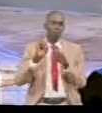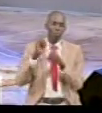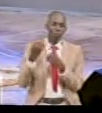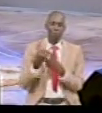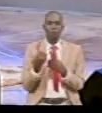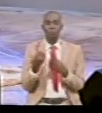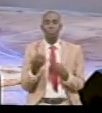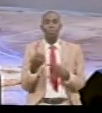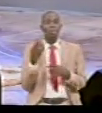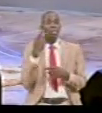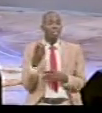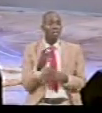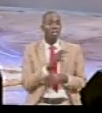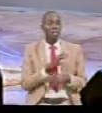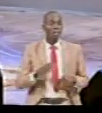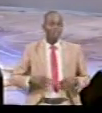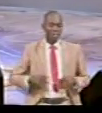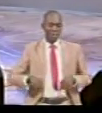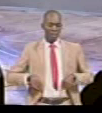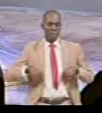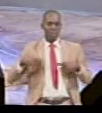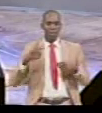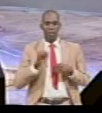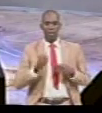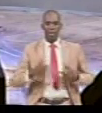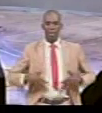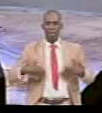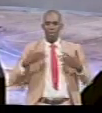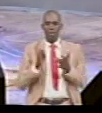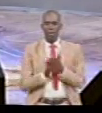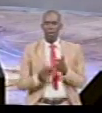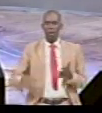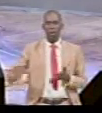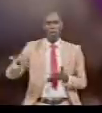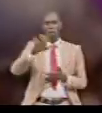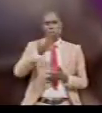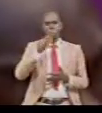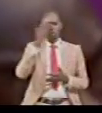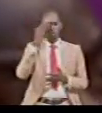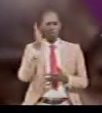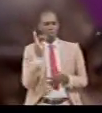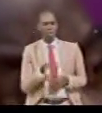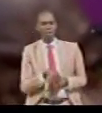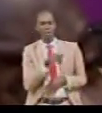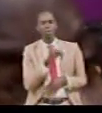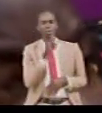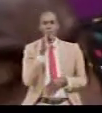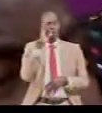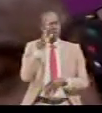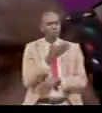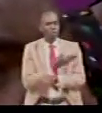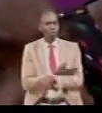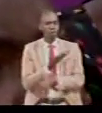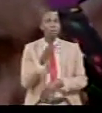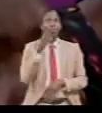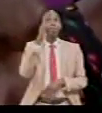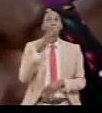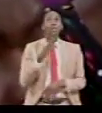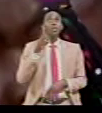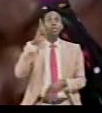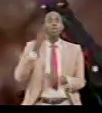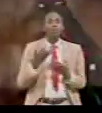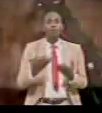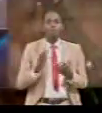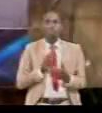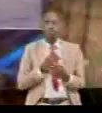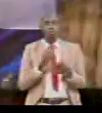life that everybody knew that this is the Son of God. He wants us to have conformity to